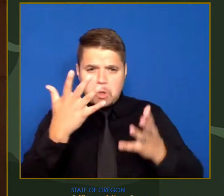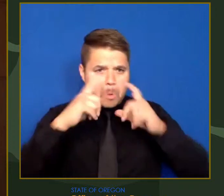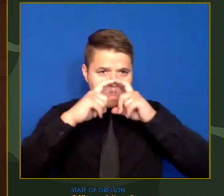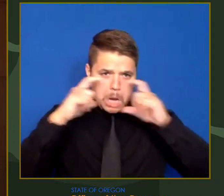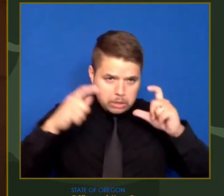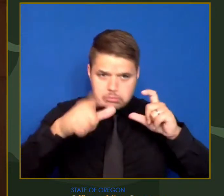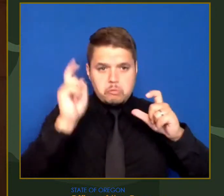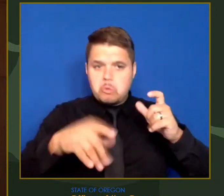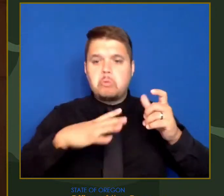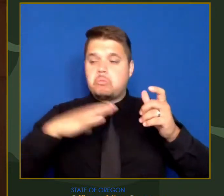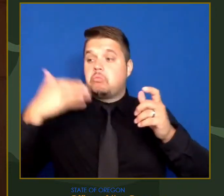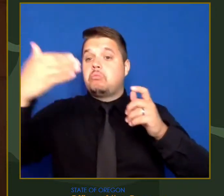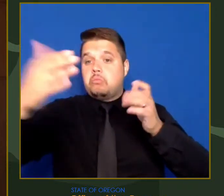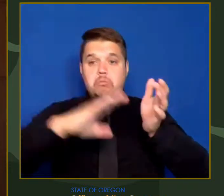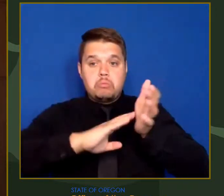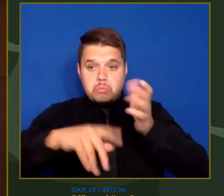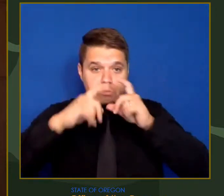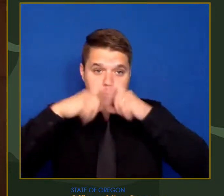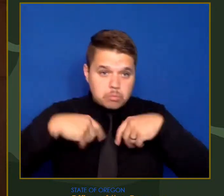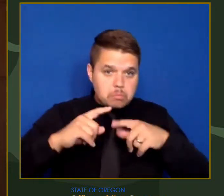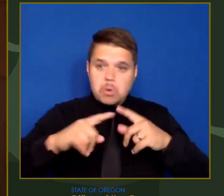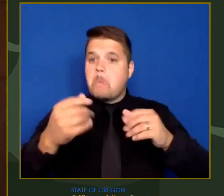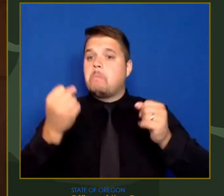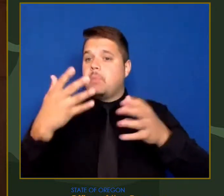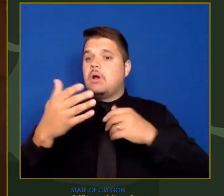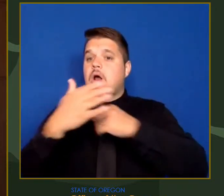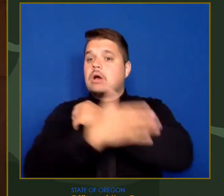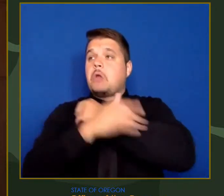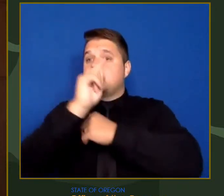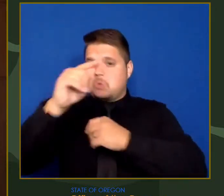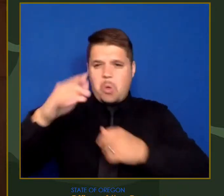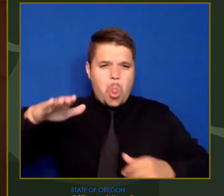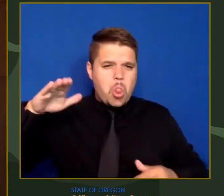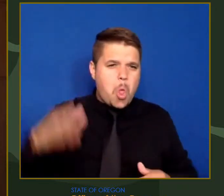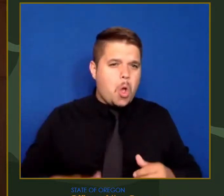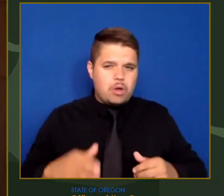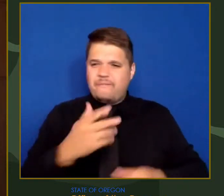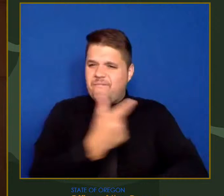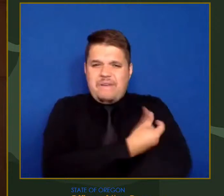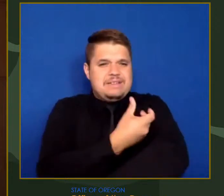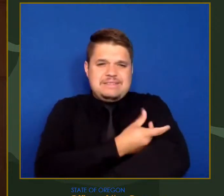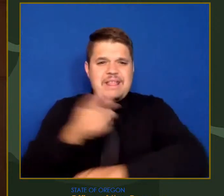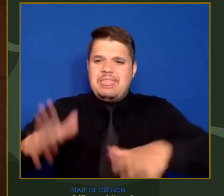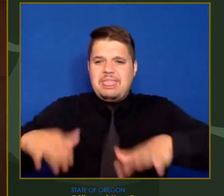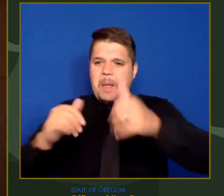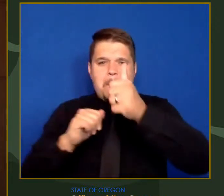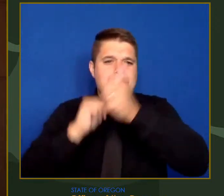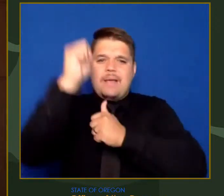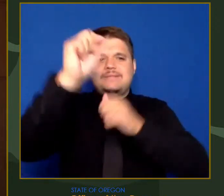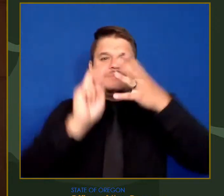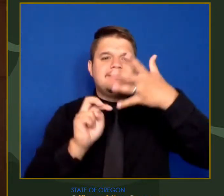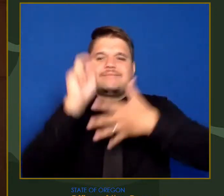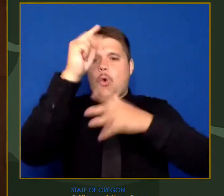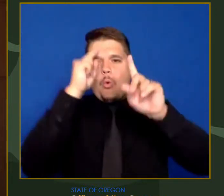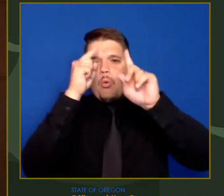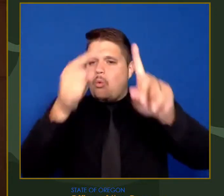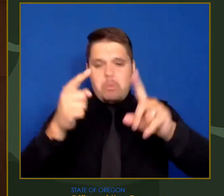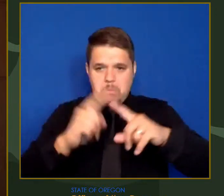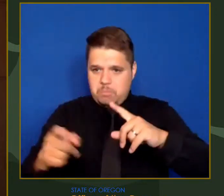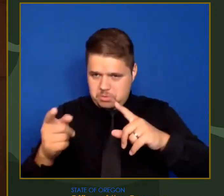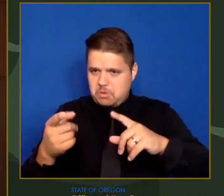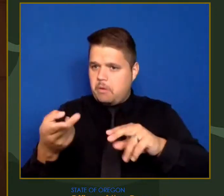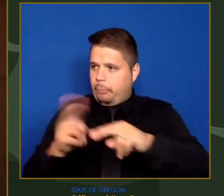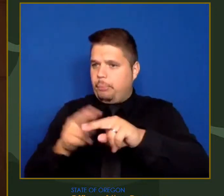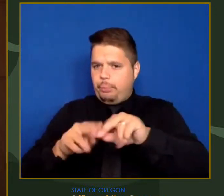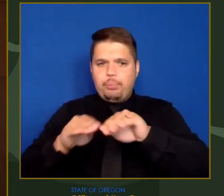of counties that have very low vaccination rates, as you have seen, or as you've mentioned, in very high rates of transmission. And at the same time,